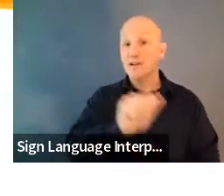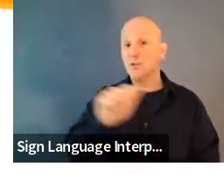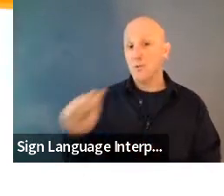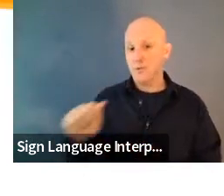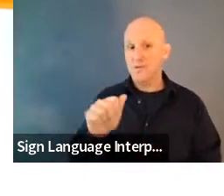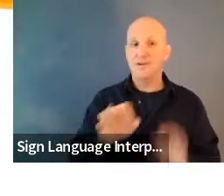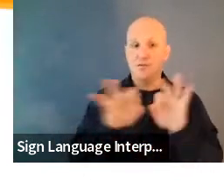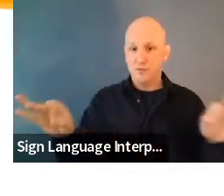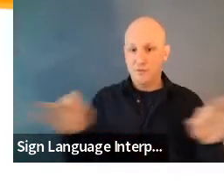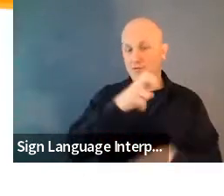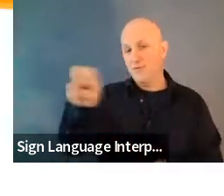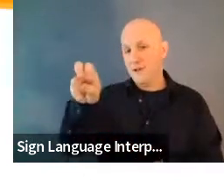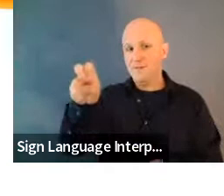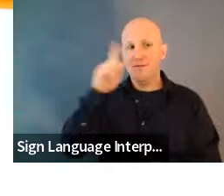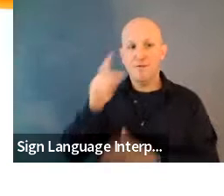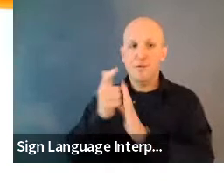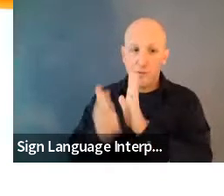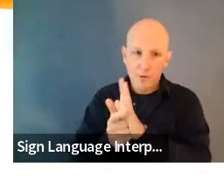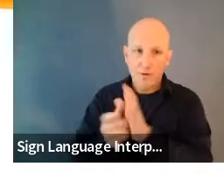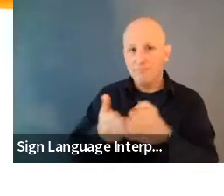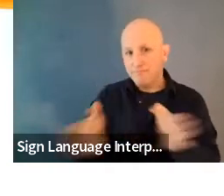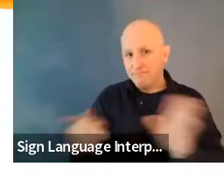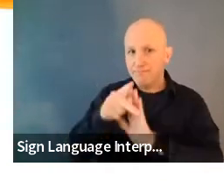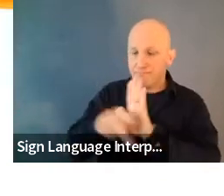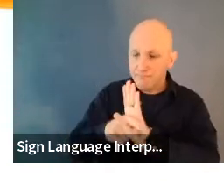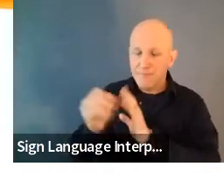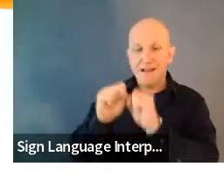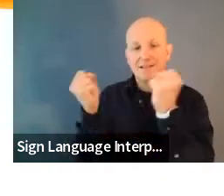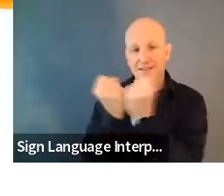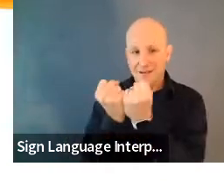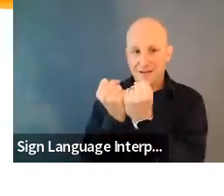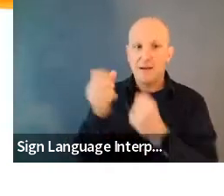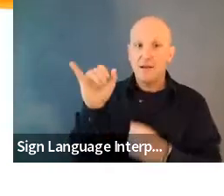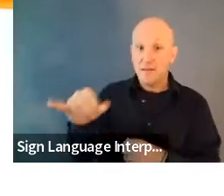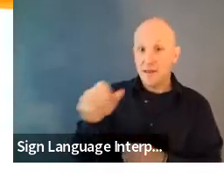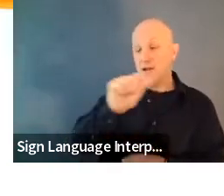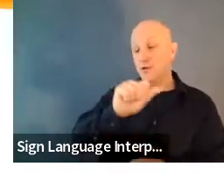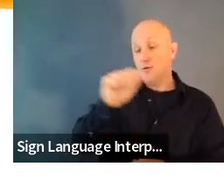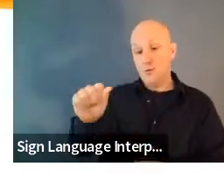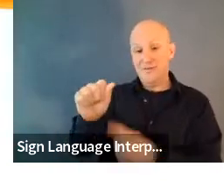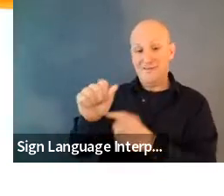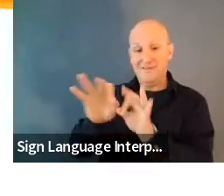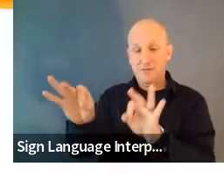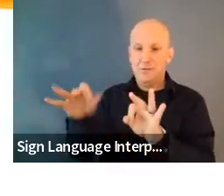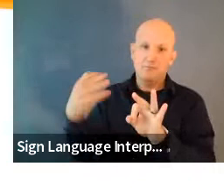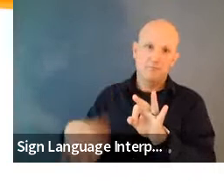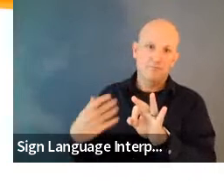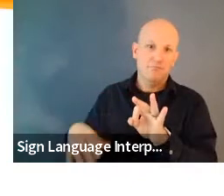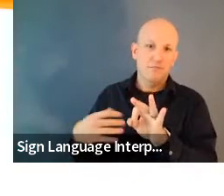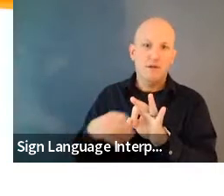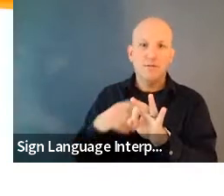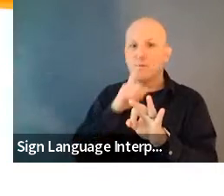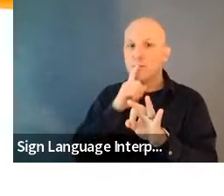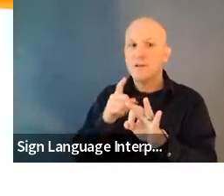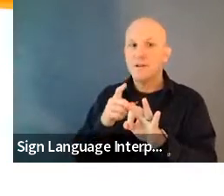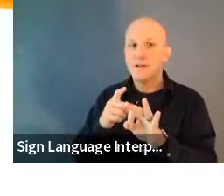Law, Policy, and Society. The great thing about this associate's degree for transfer is that most of the major requirements for the